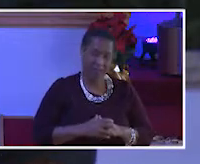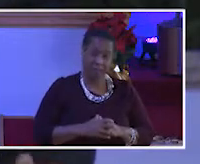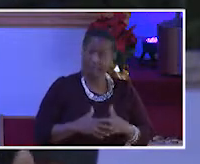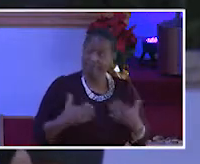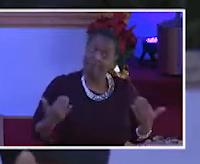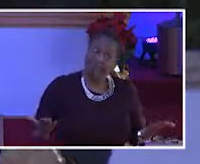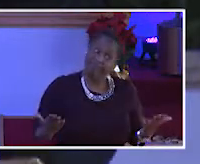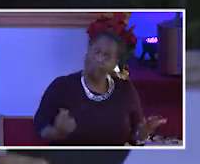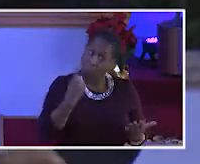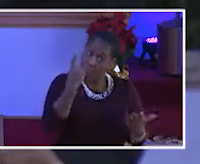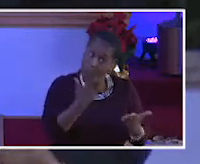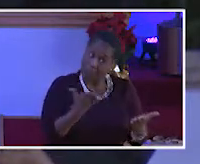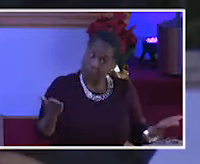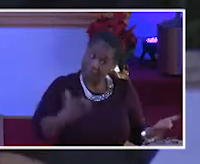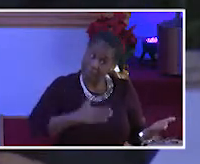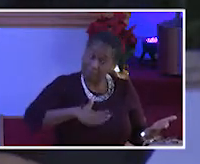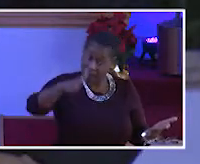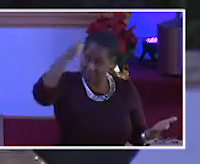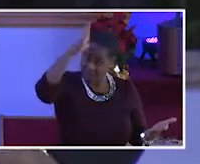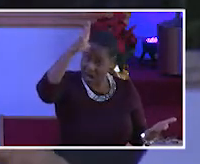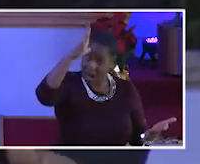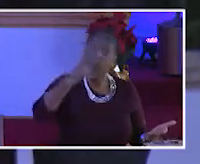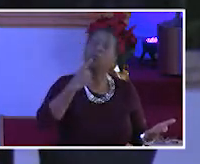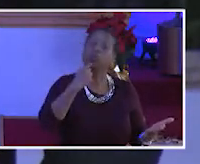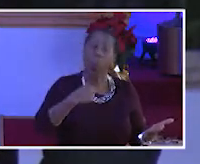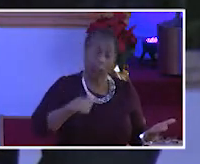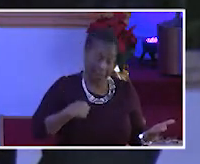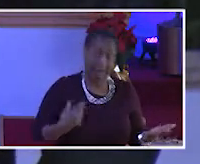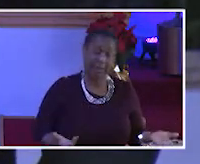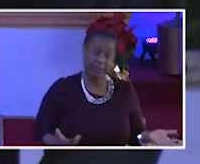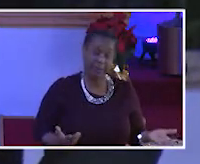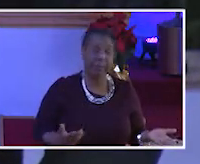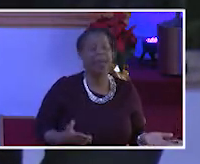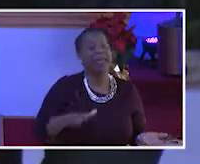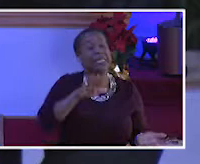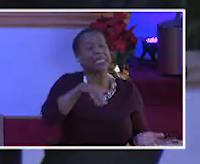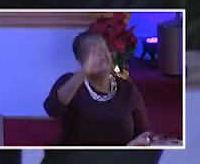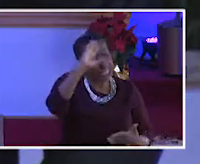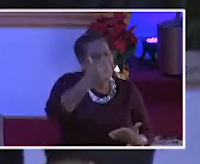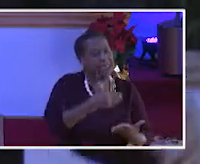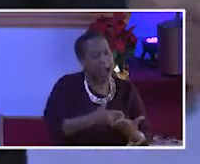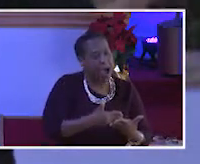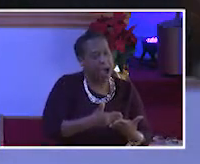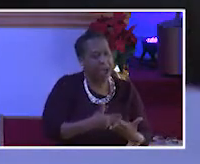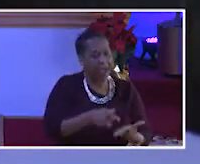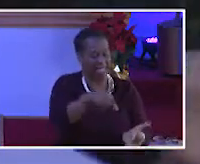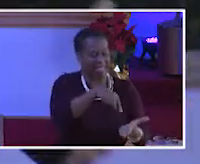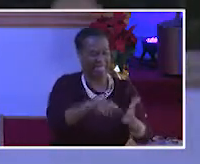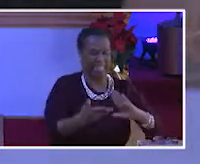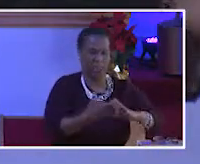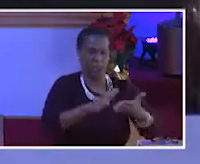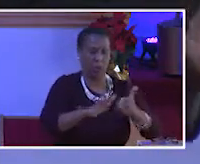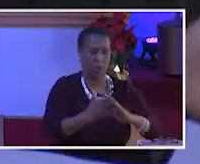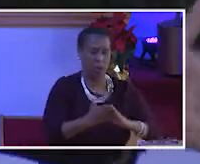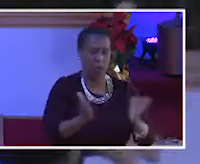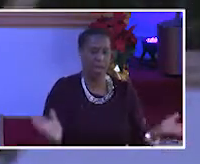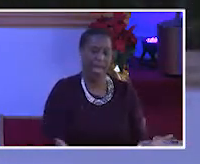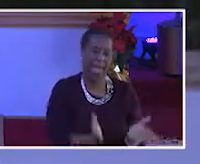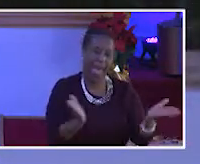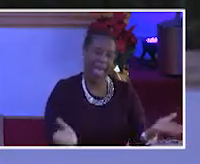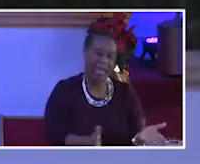Amen. One of the things my father told me when I went away to college was, son, this community has nurtured